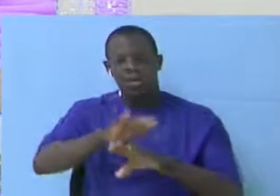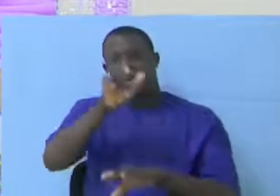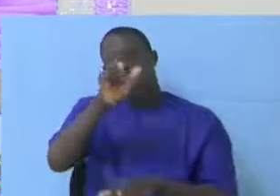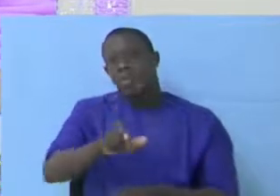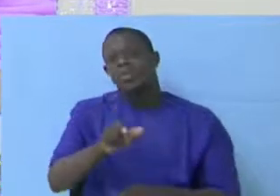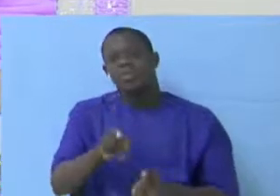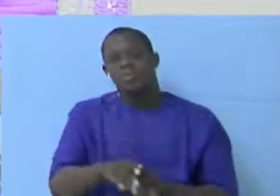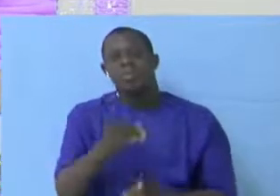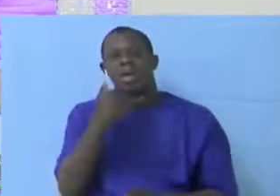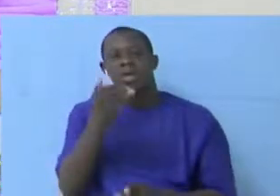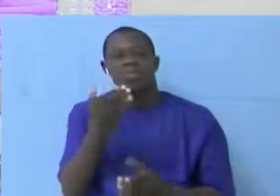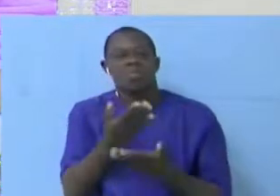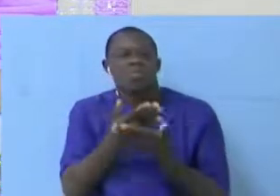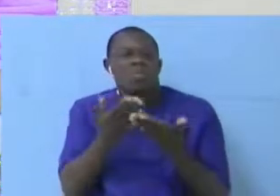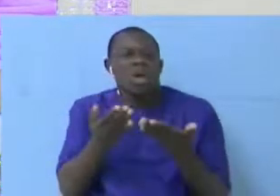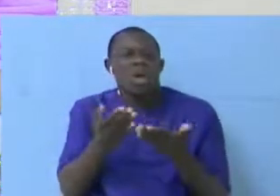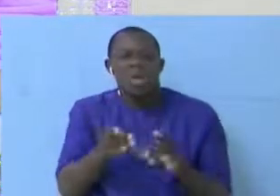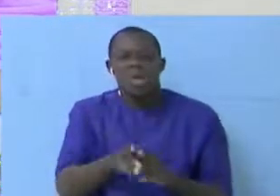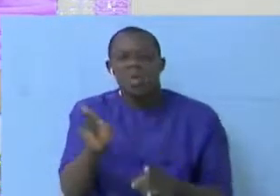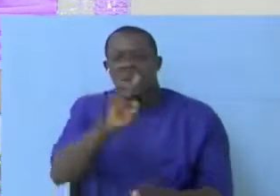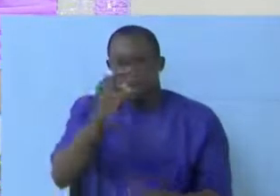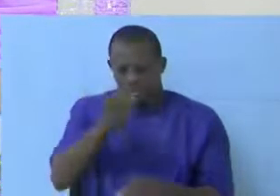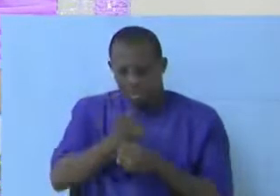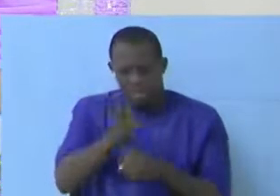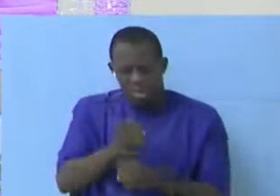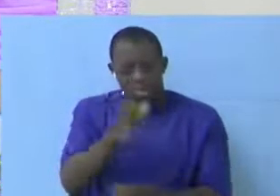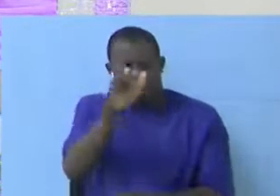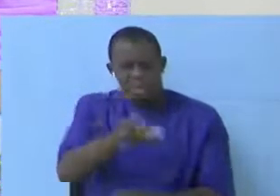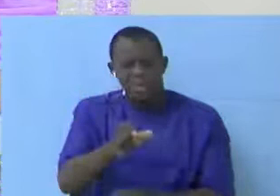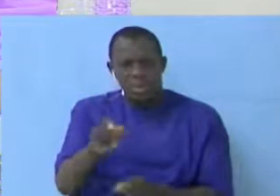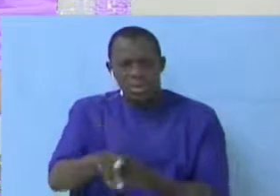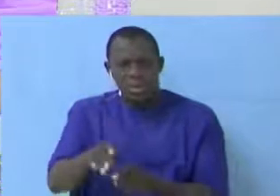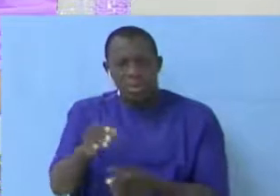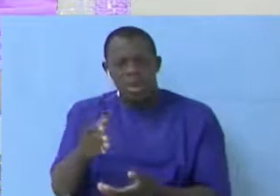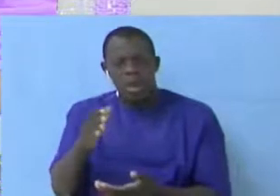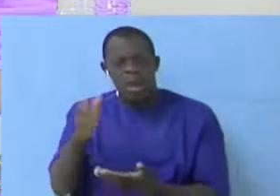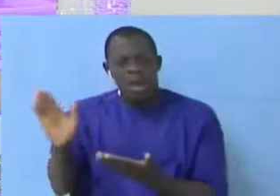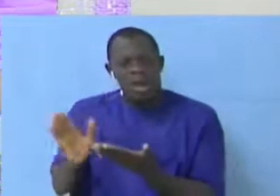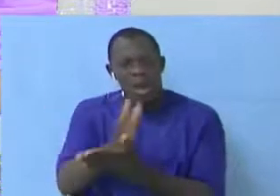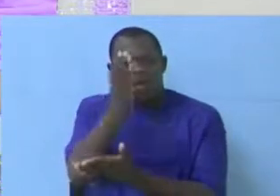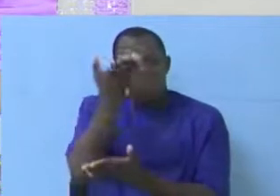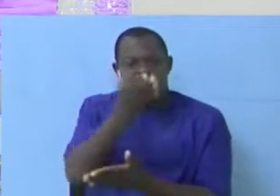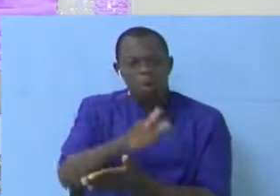What was the rationale for removing him from hospital?